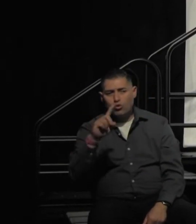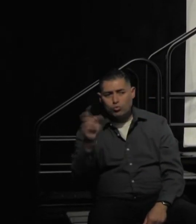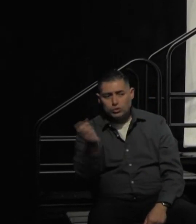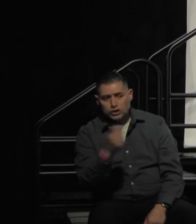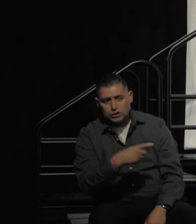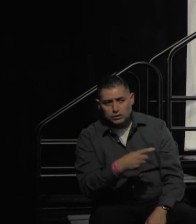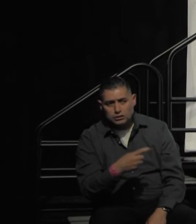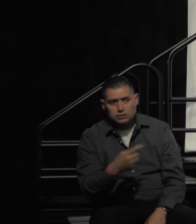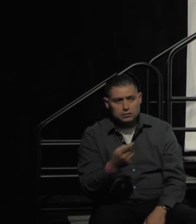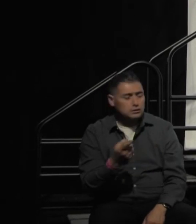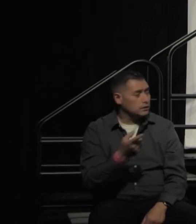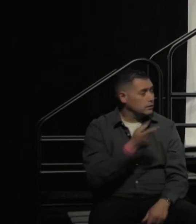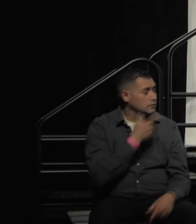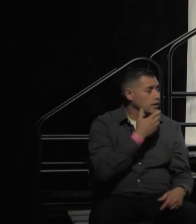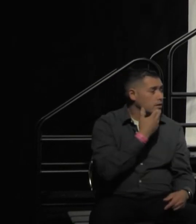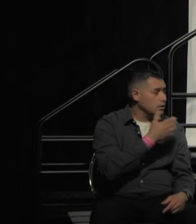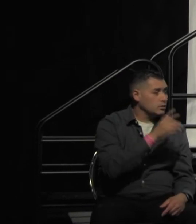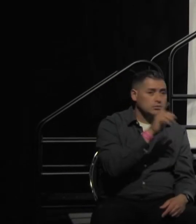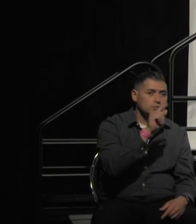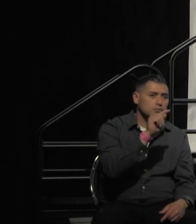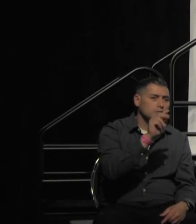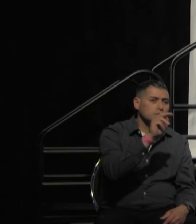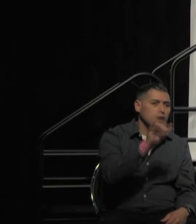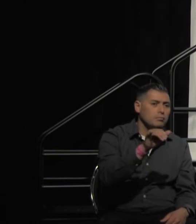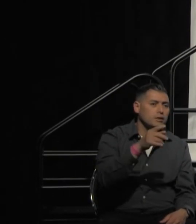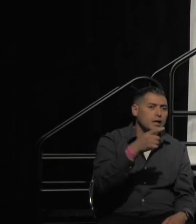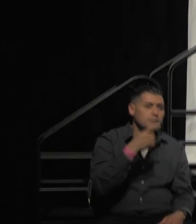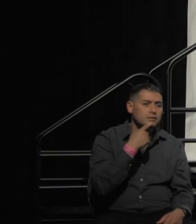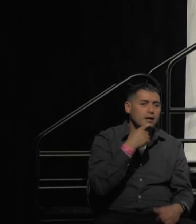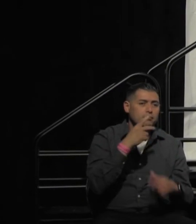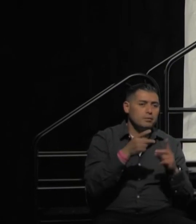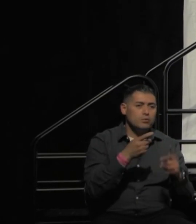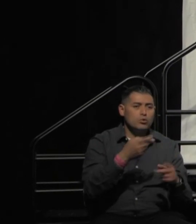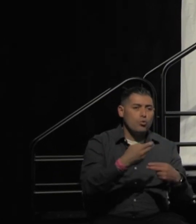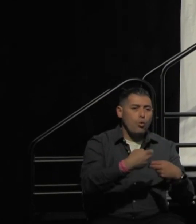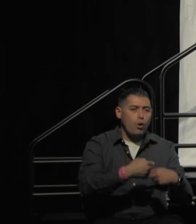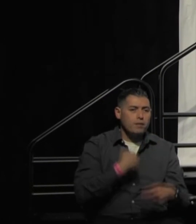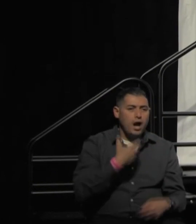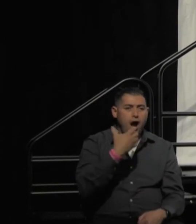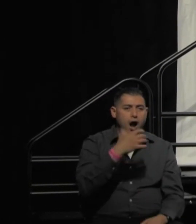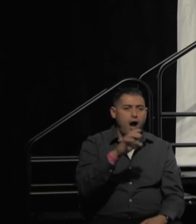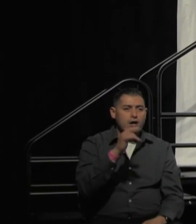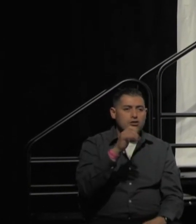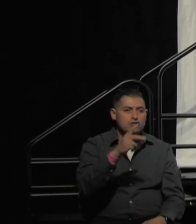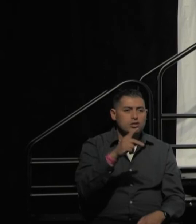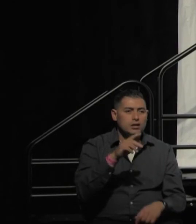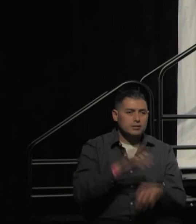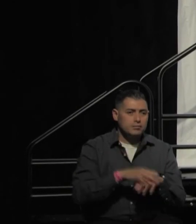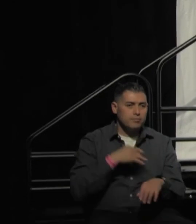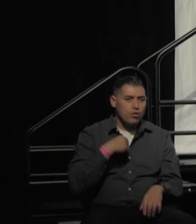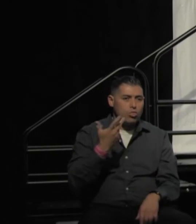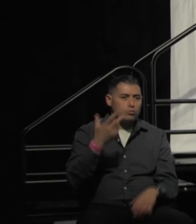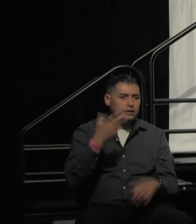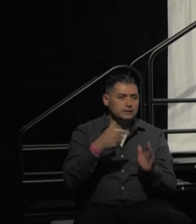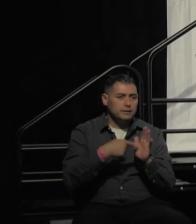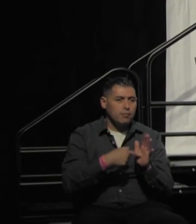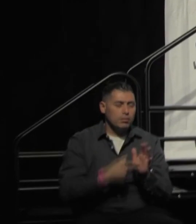I just wanted to say thank you, Tommy. I'm telling everybody that you called me a hot chick because I'm the one who yelled free samples.